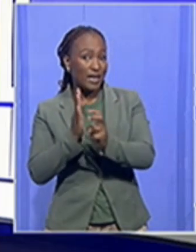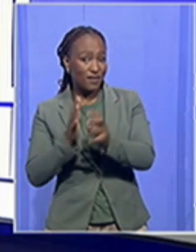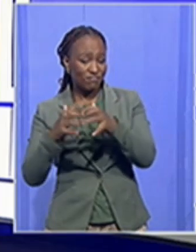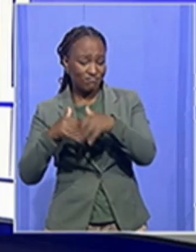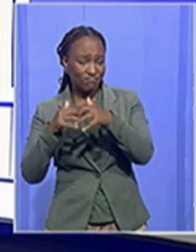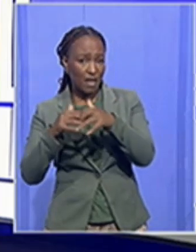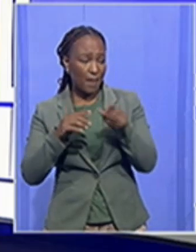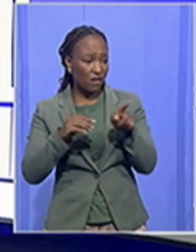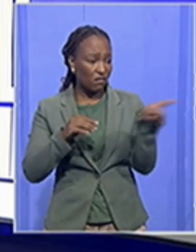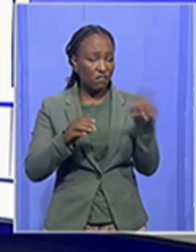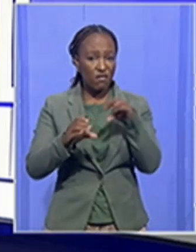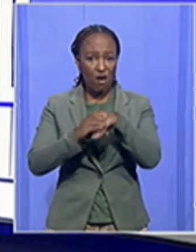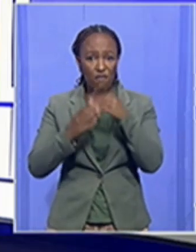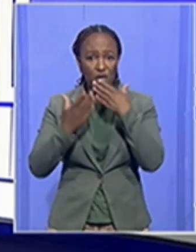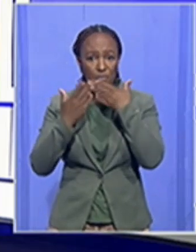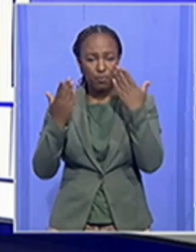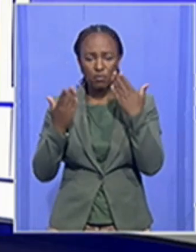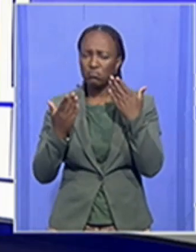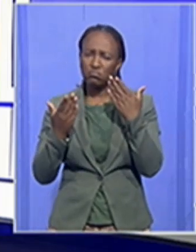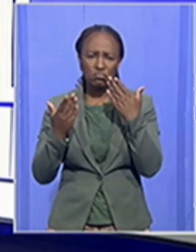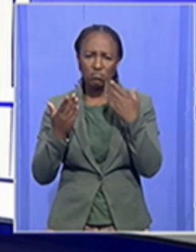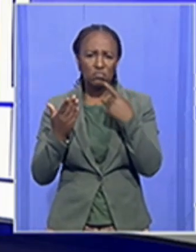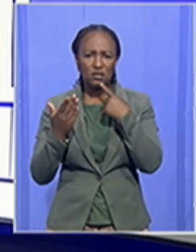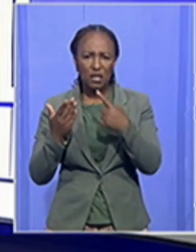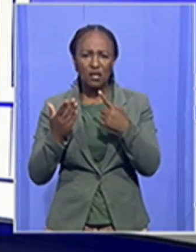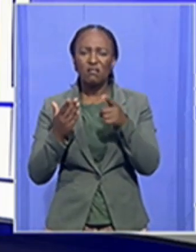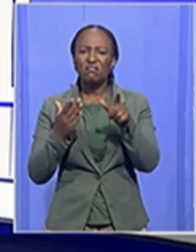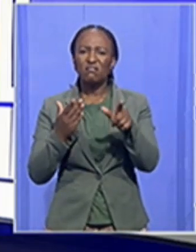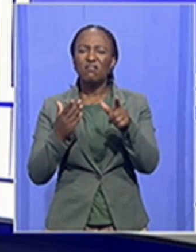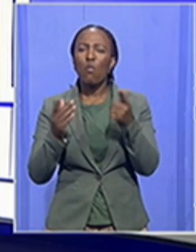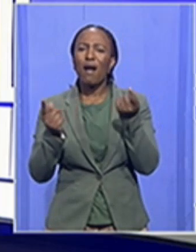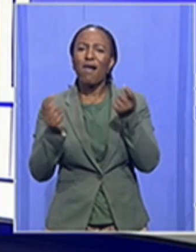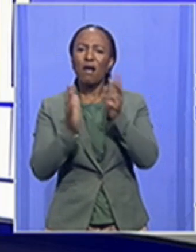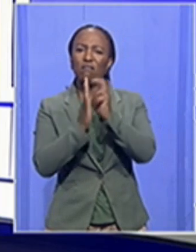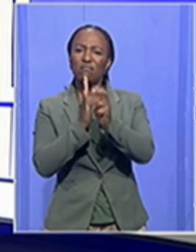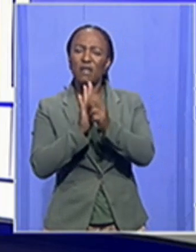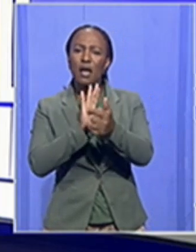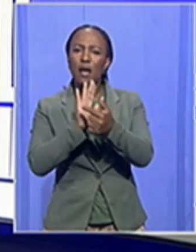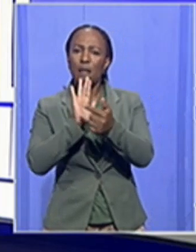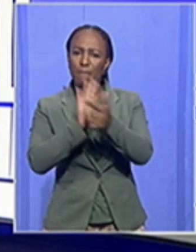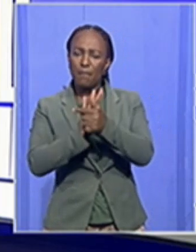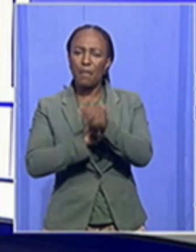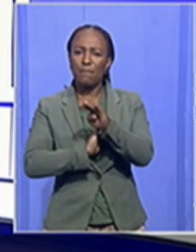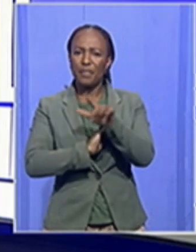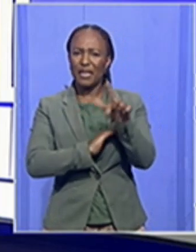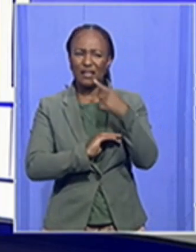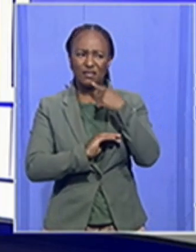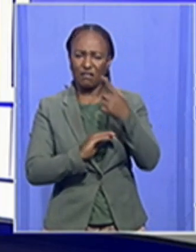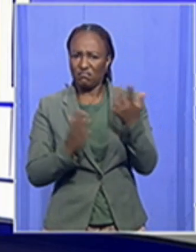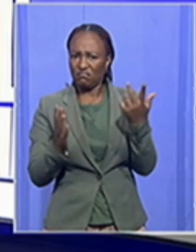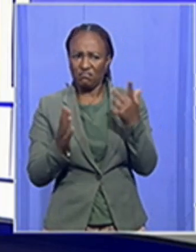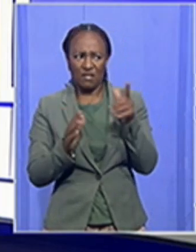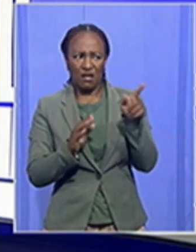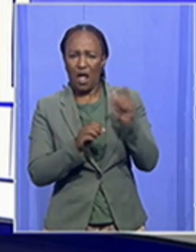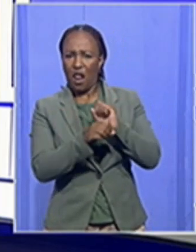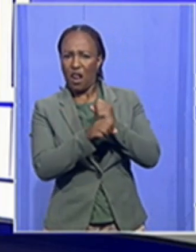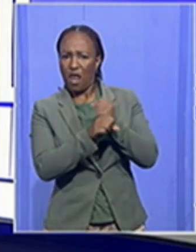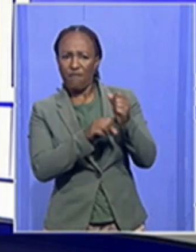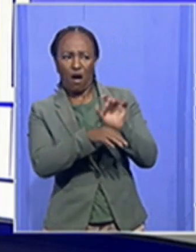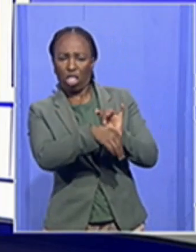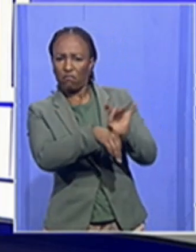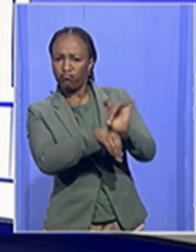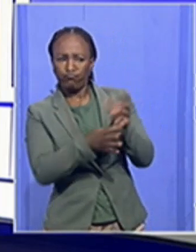ya maphelo ya bosetšhaba go thala leiswa melao wa go laola dingaka tša setšo. Ba re ga senka ba boledišwa goba go rerišwa pele ga ge go thalwa